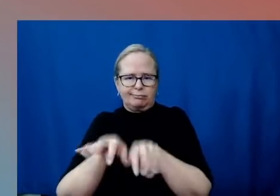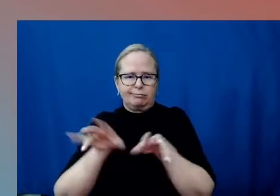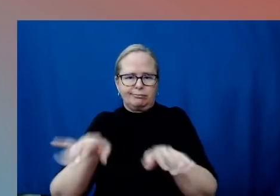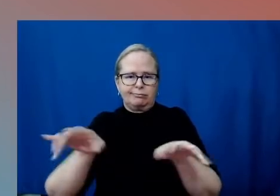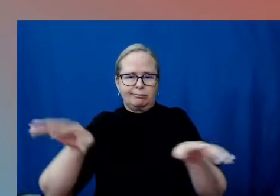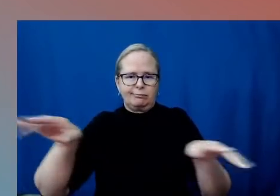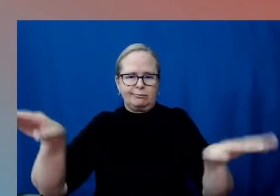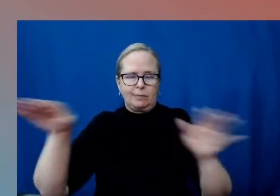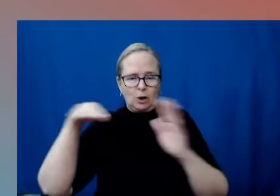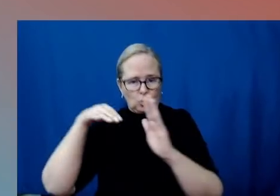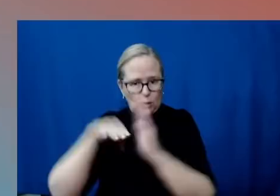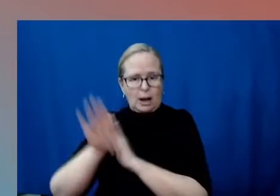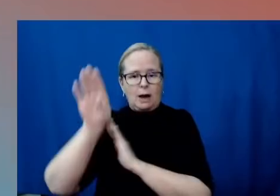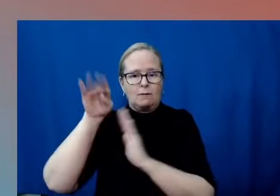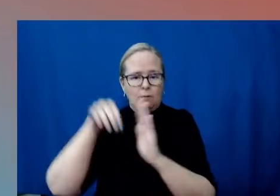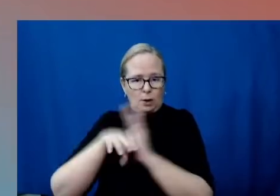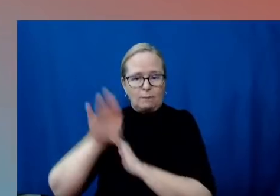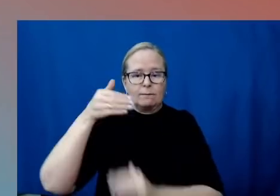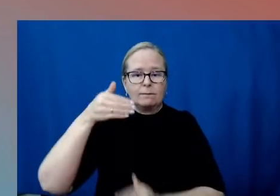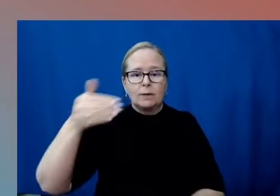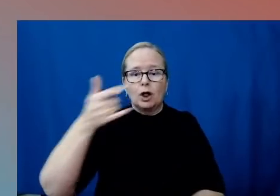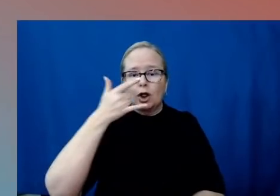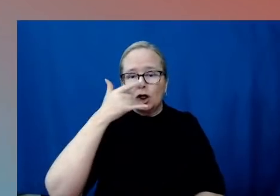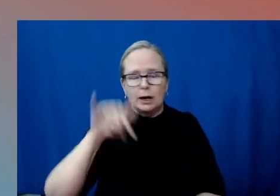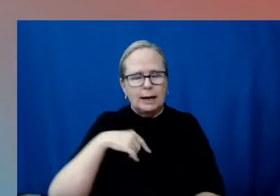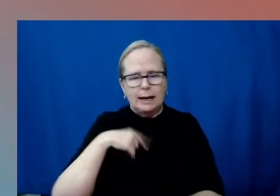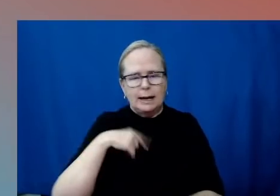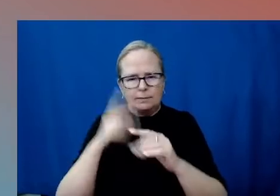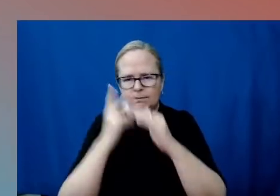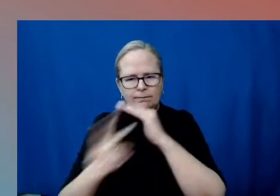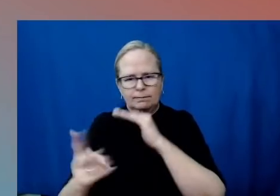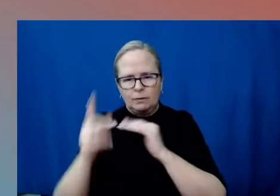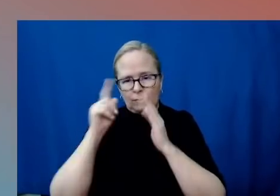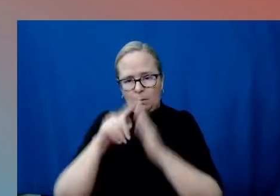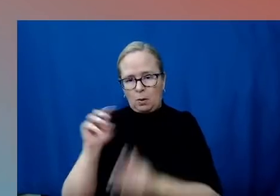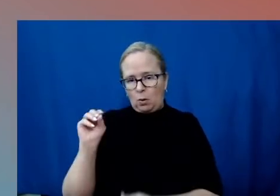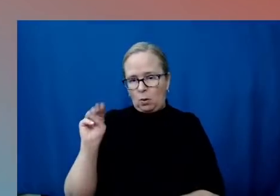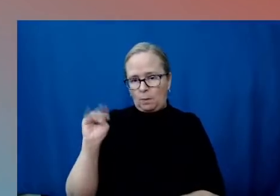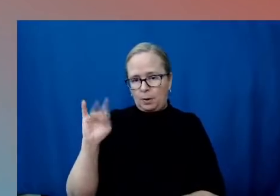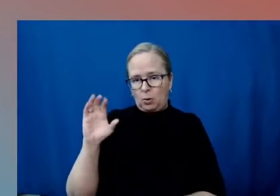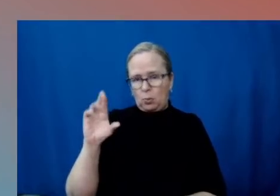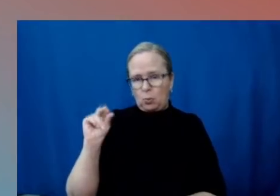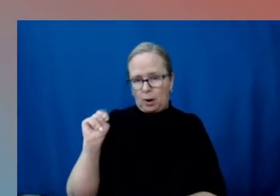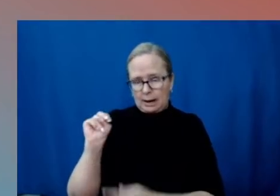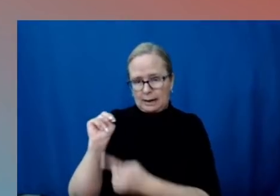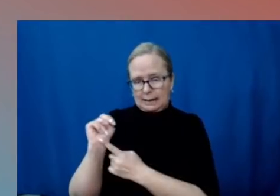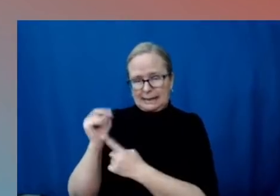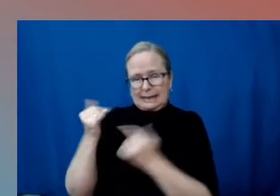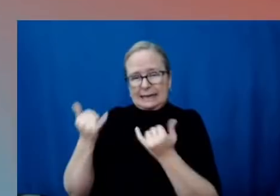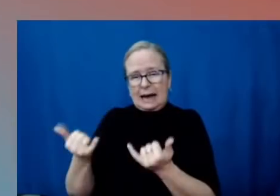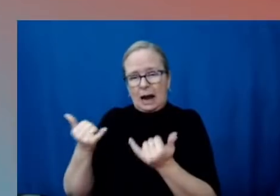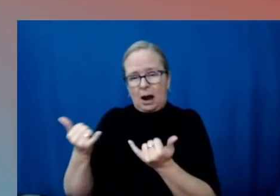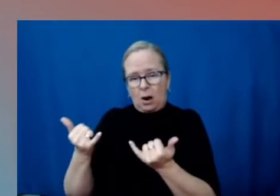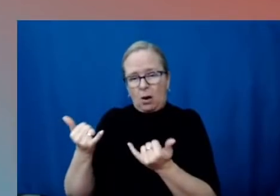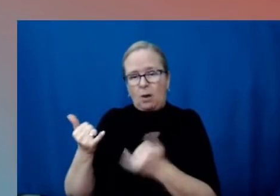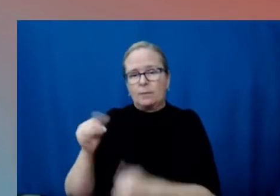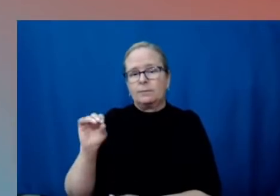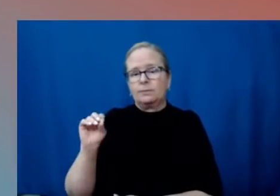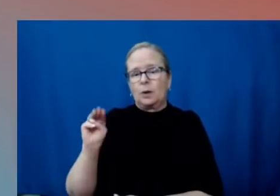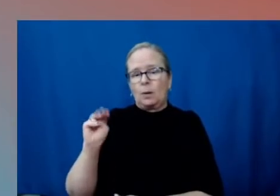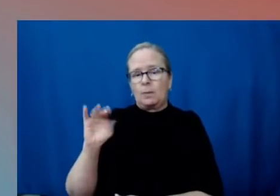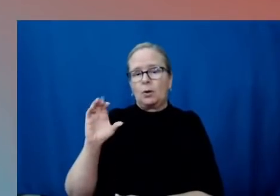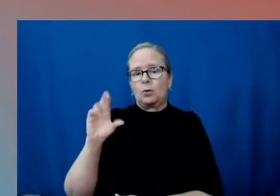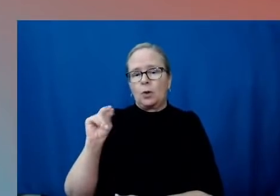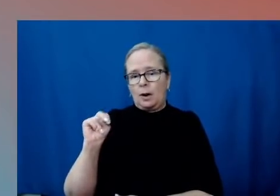how big the next waves will be. We see the Omicron now and Omicron BA2. So I don't even know